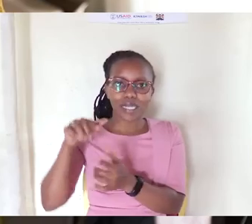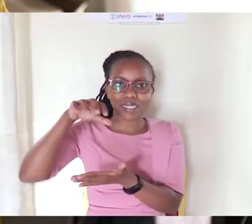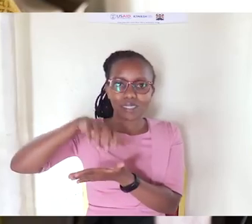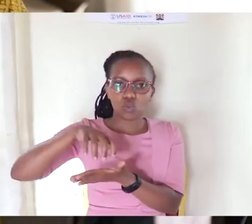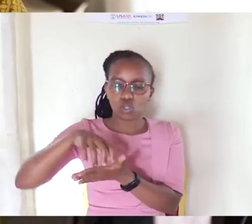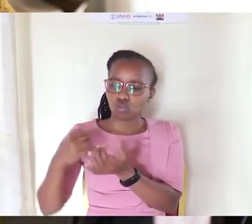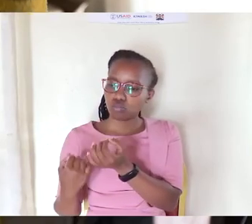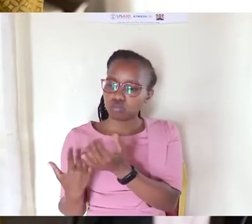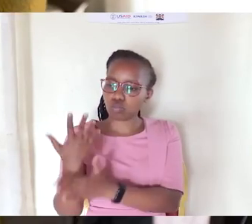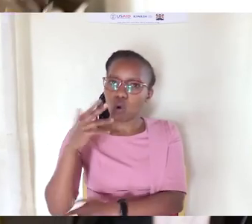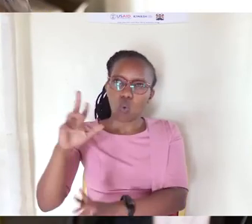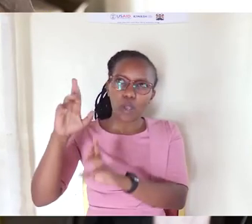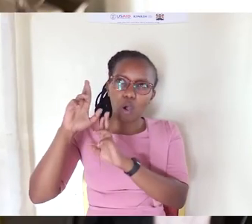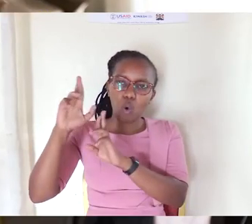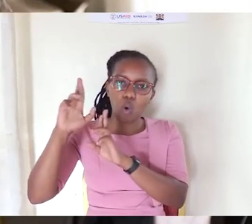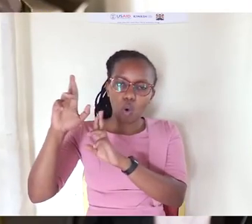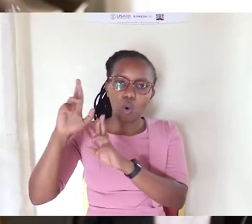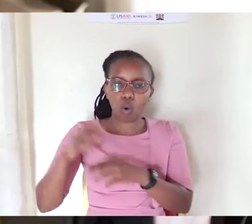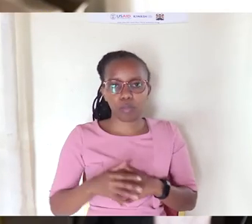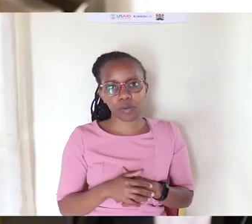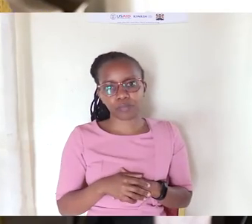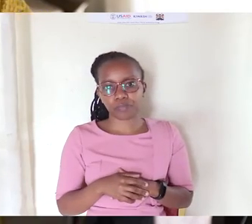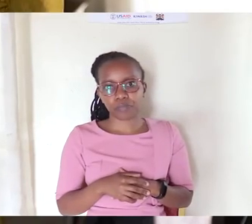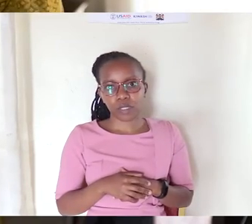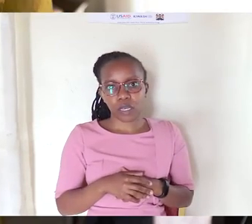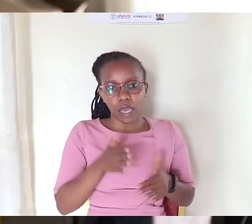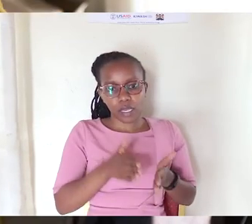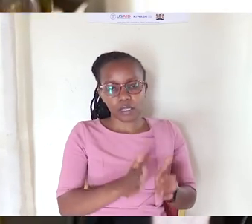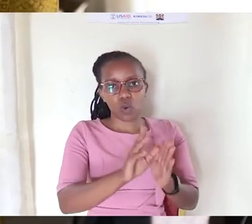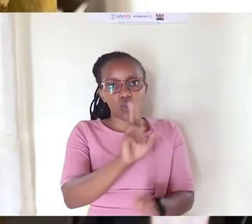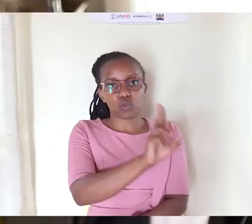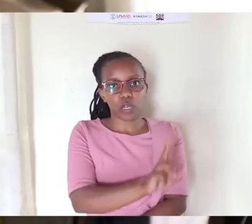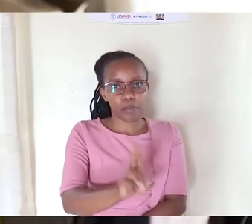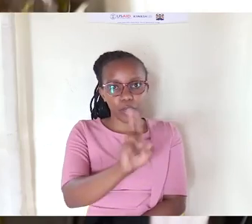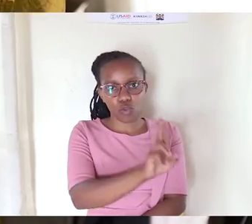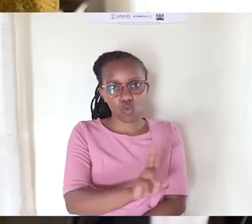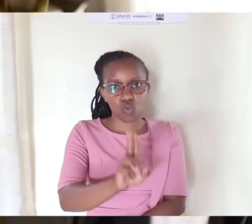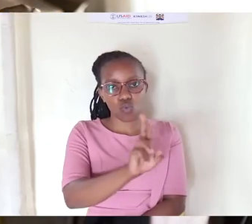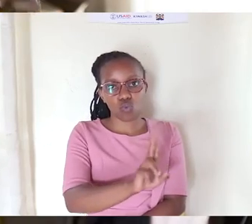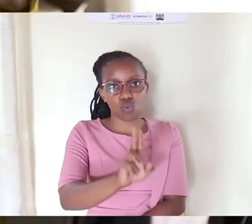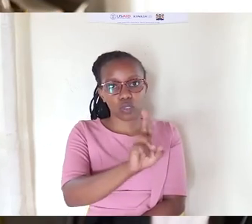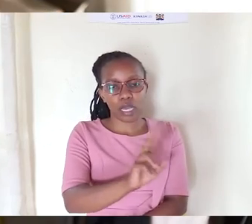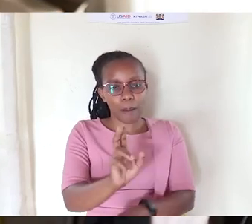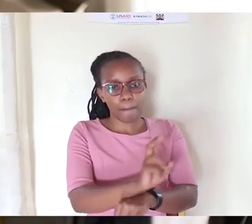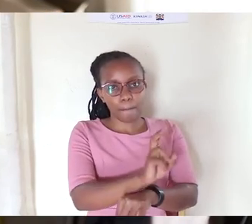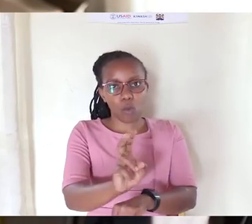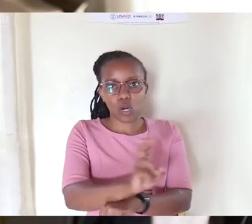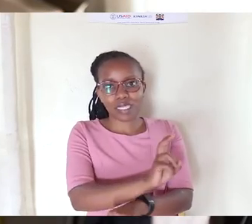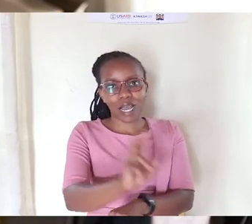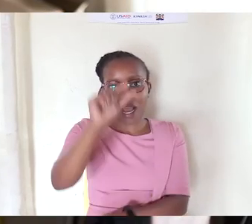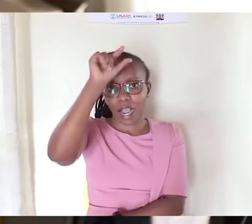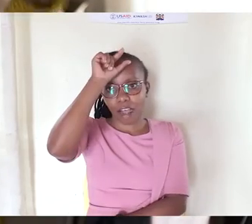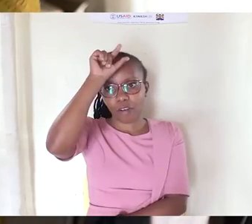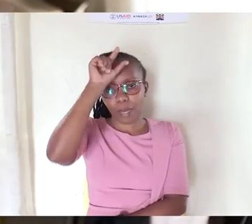room, we're hoping that that will be a tool that will be used to consistently amplify and monitor government